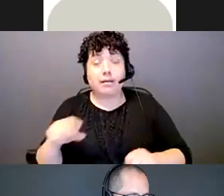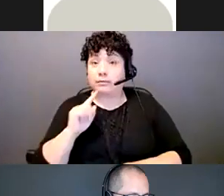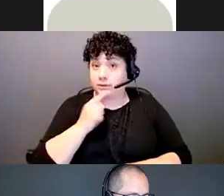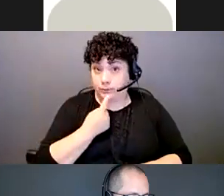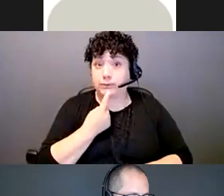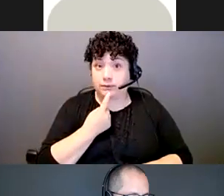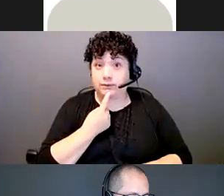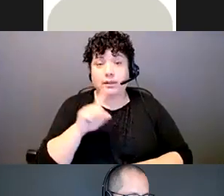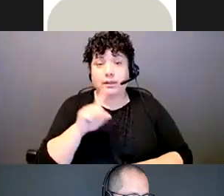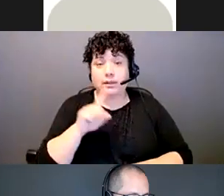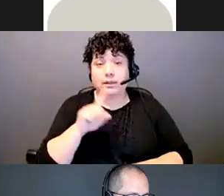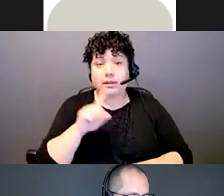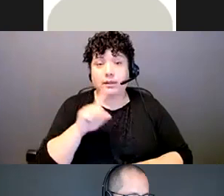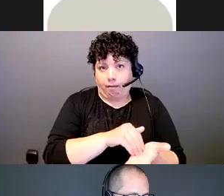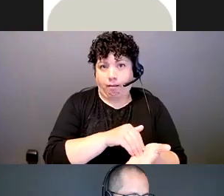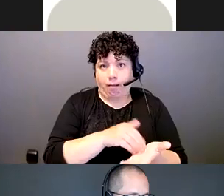medical attention.